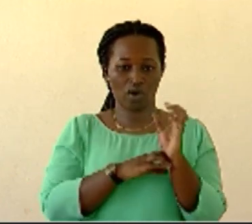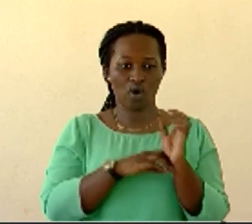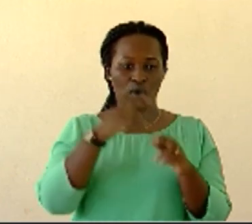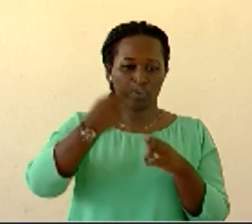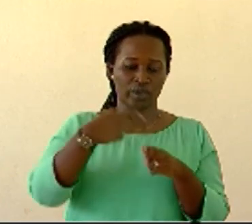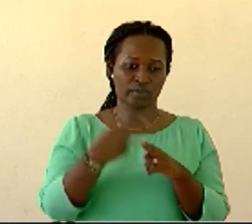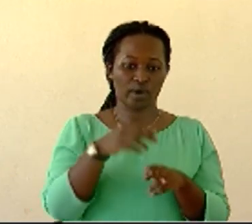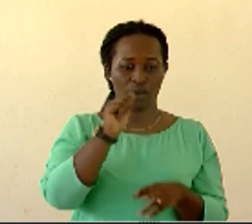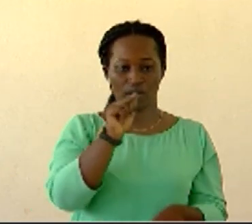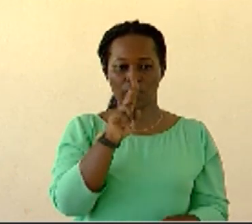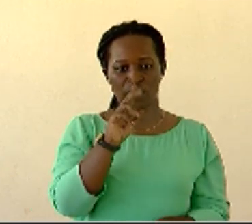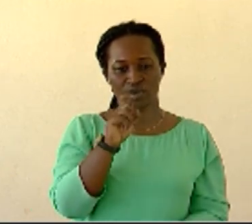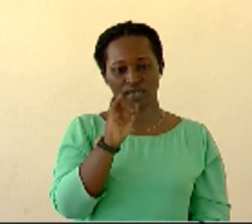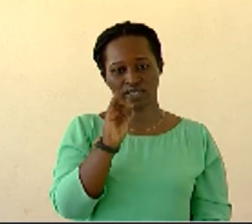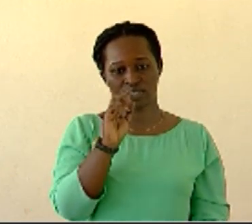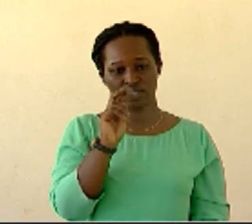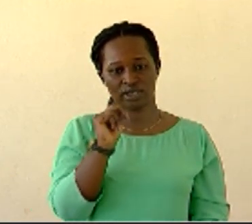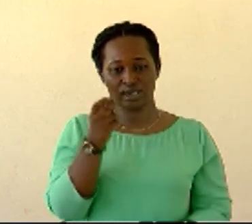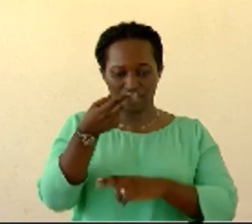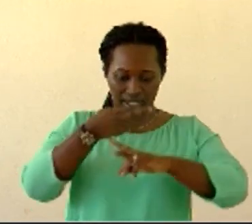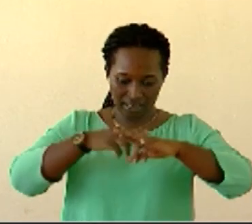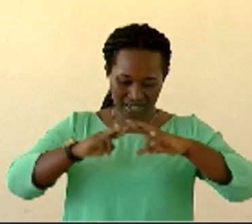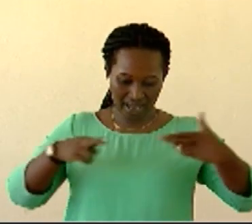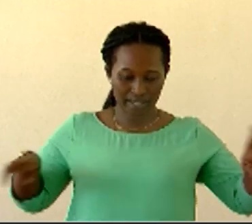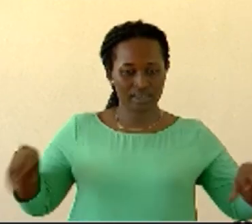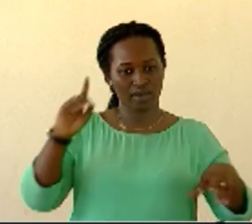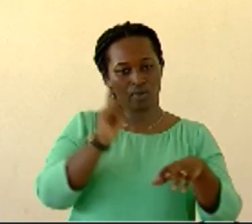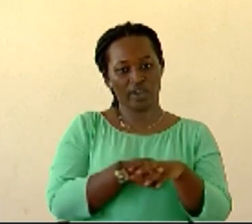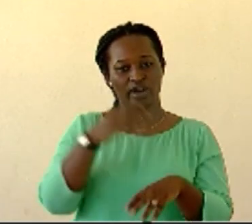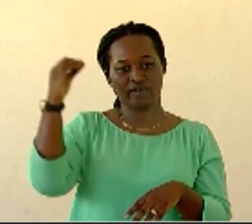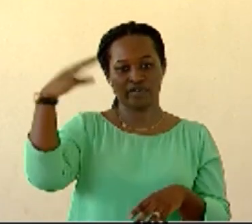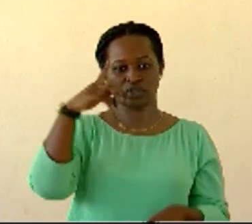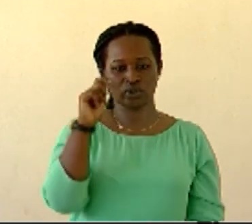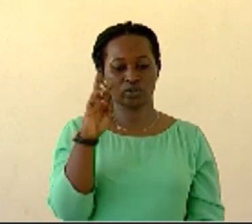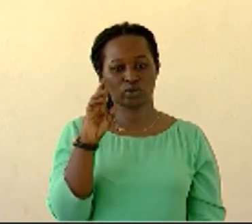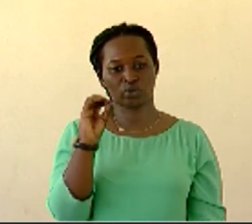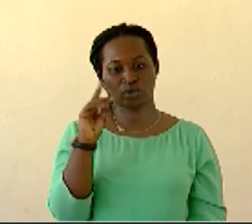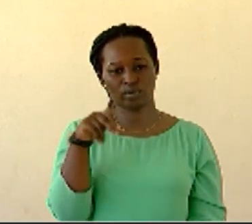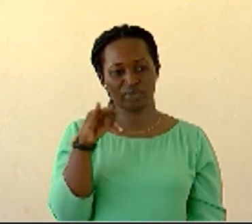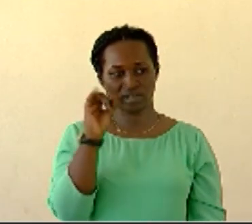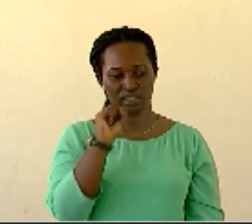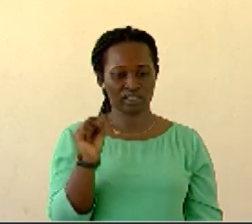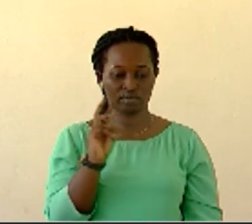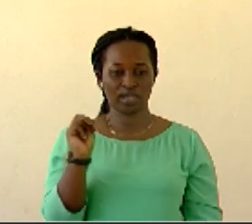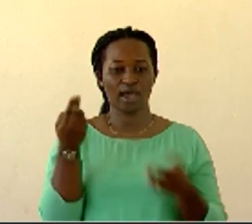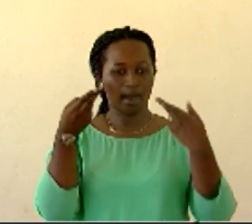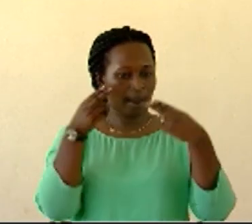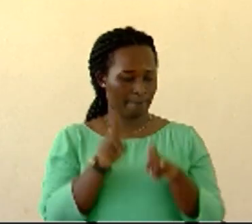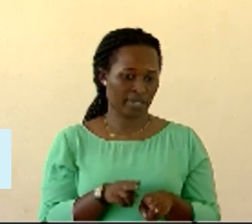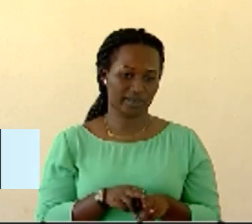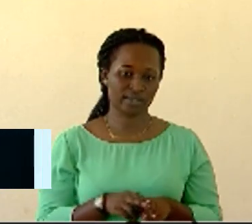when phototropism happens. This causes the plant to have elongated cells on the farthest